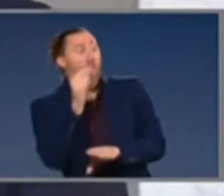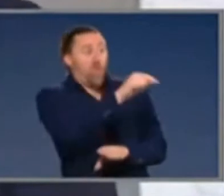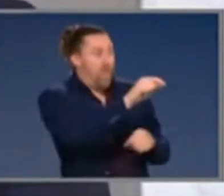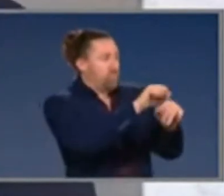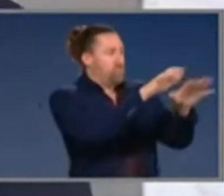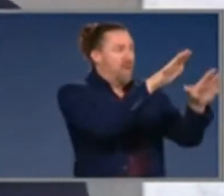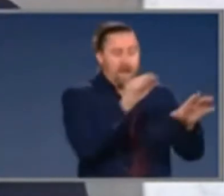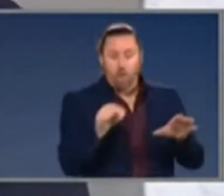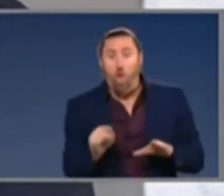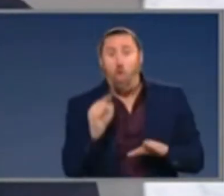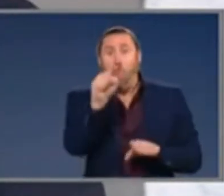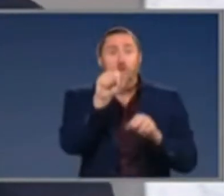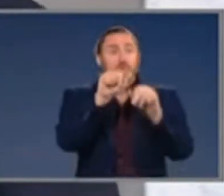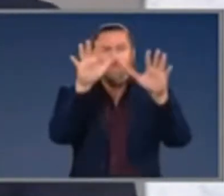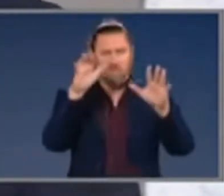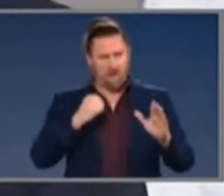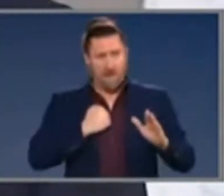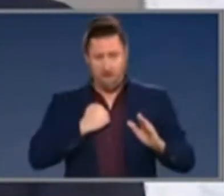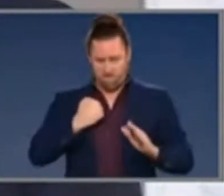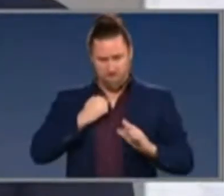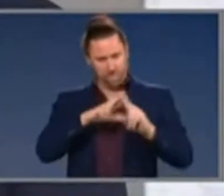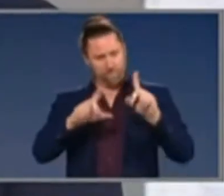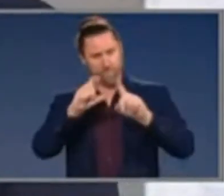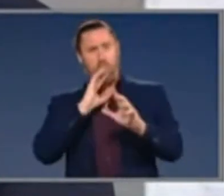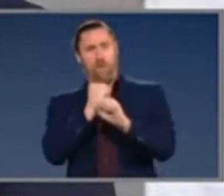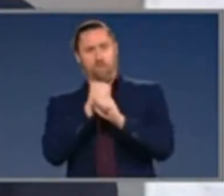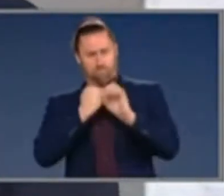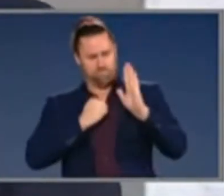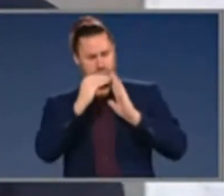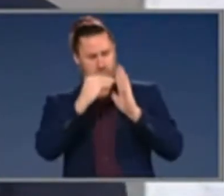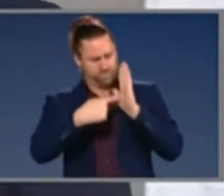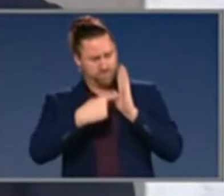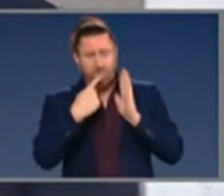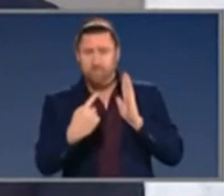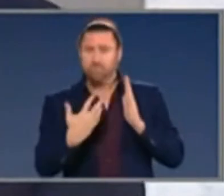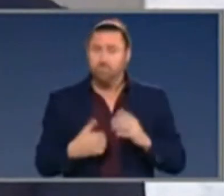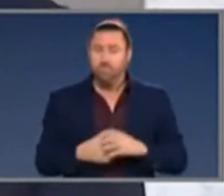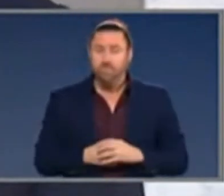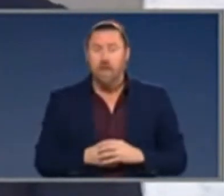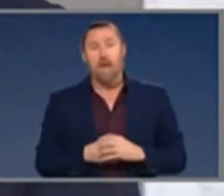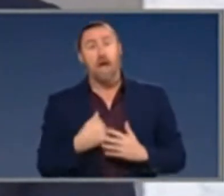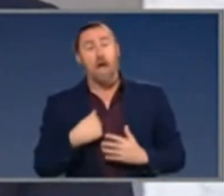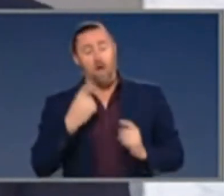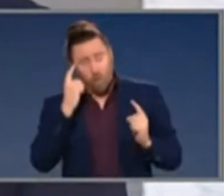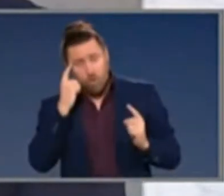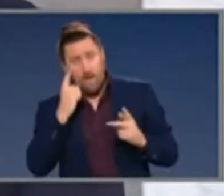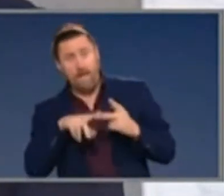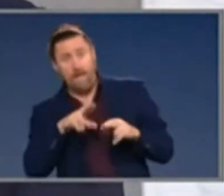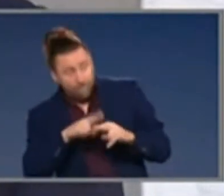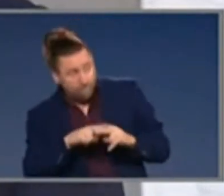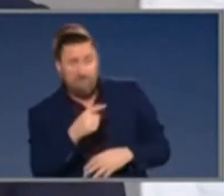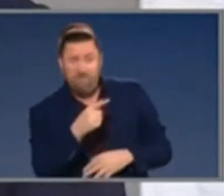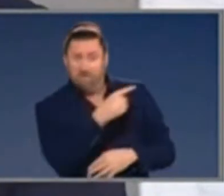policy. And so my fear is that if an all-or-nothing approach is taken to the